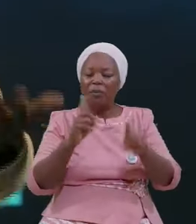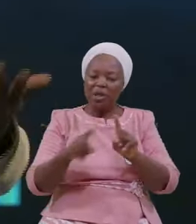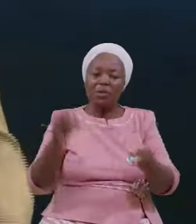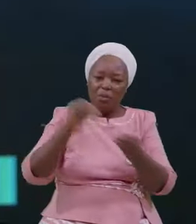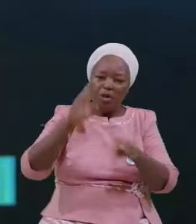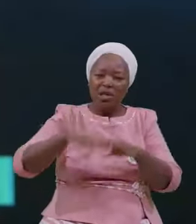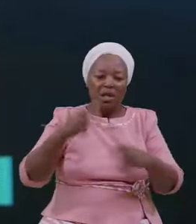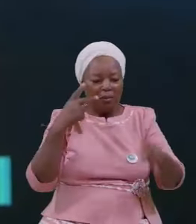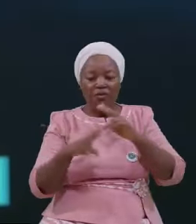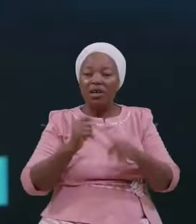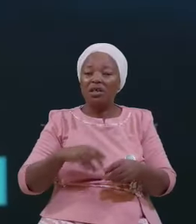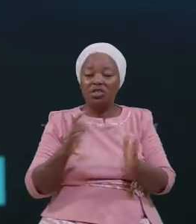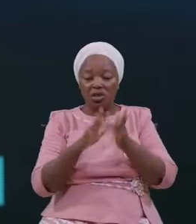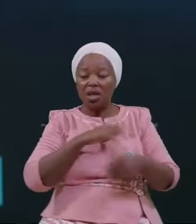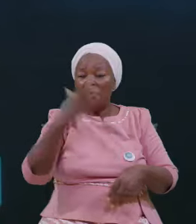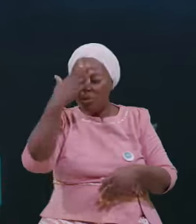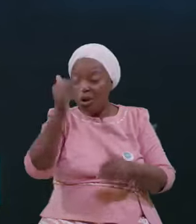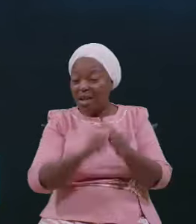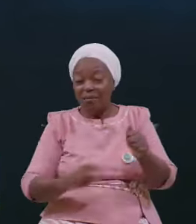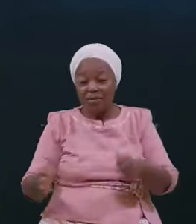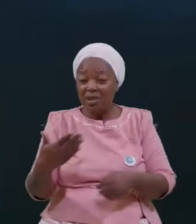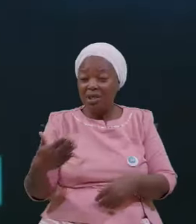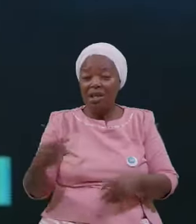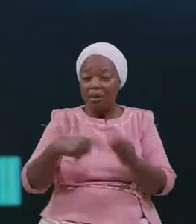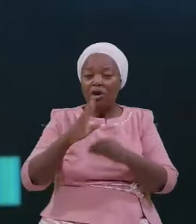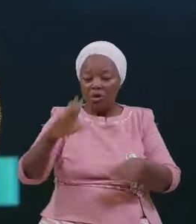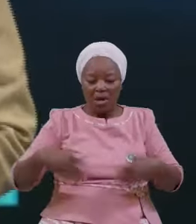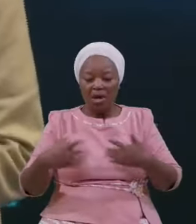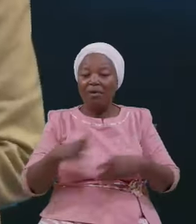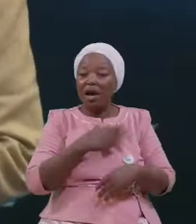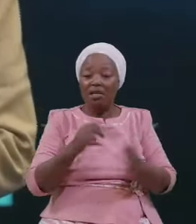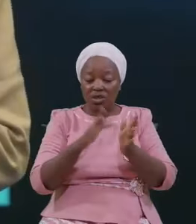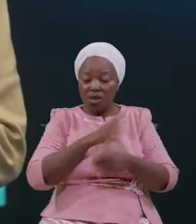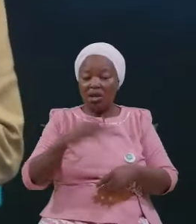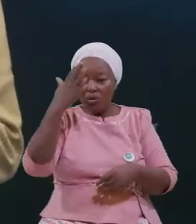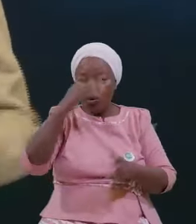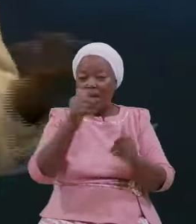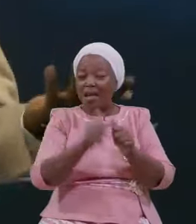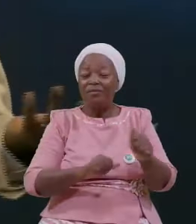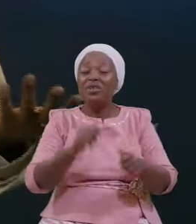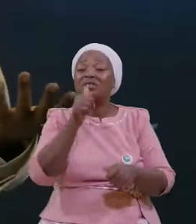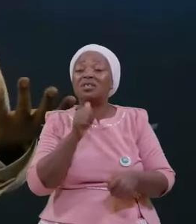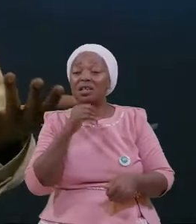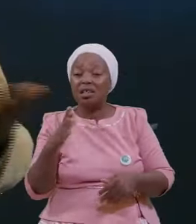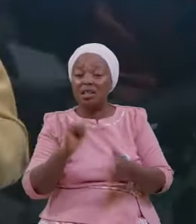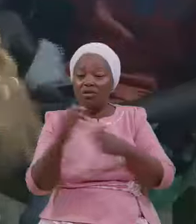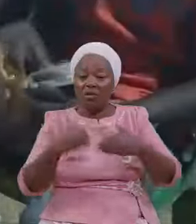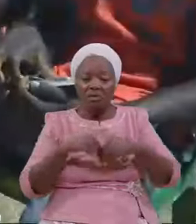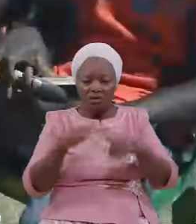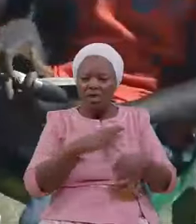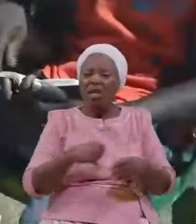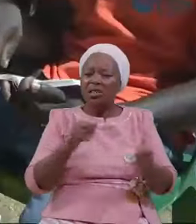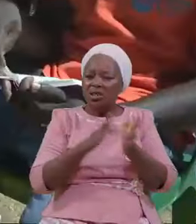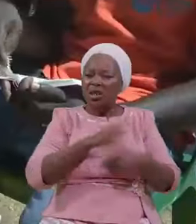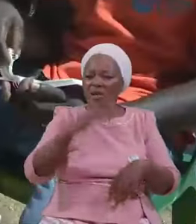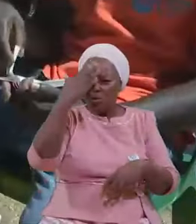He knows every secret thing you've done. He knows everything you might be hiding. You don't need to hide. He's not